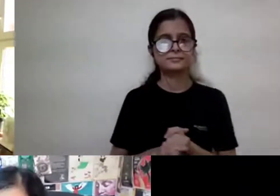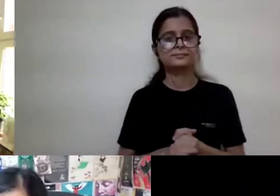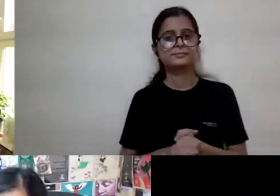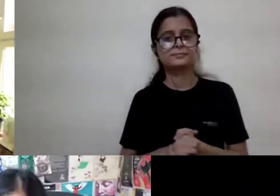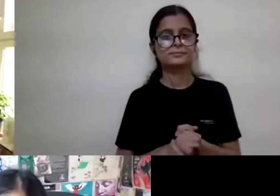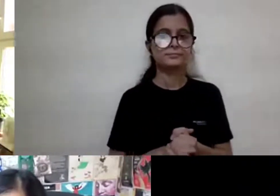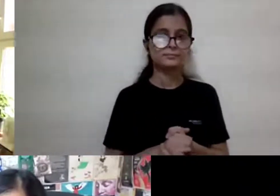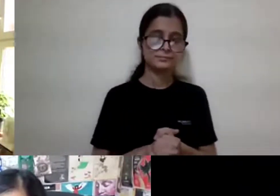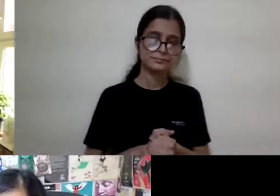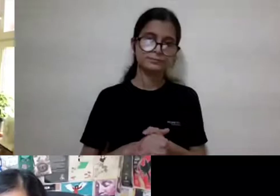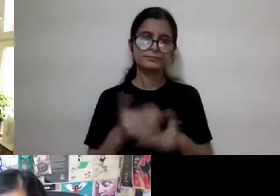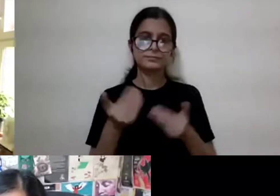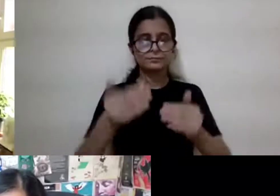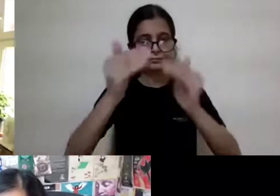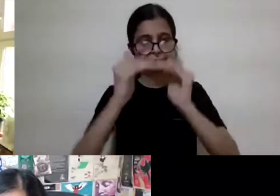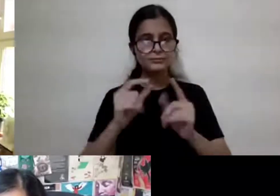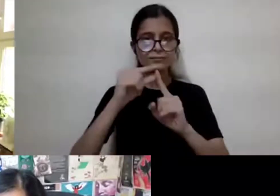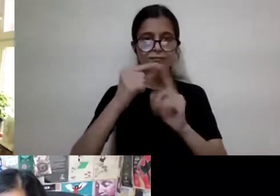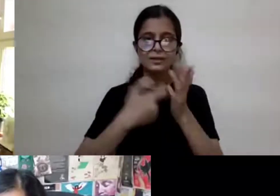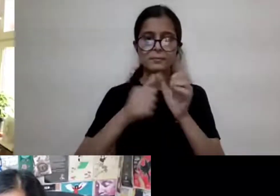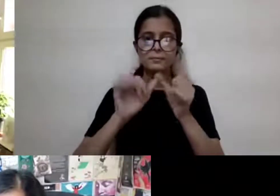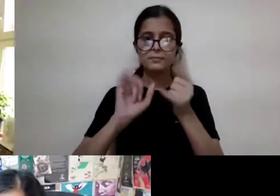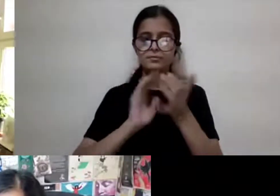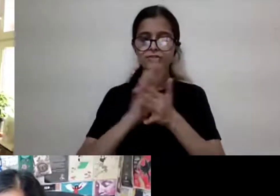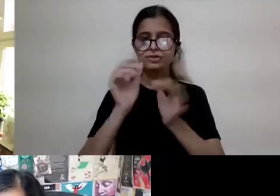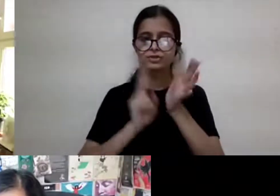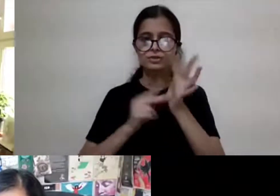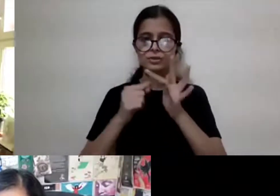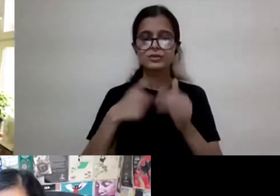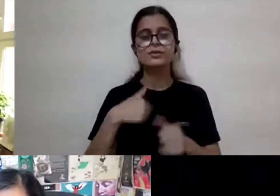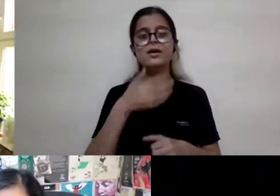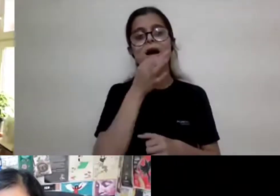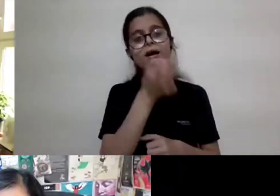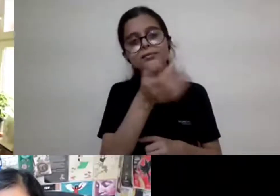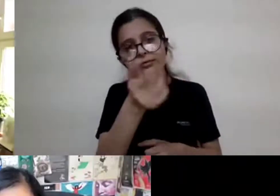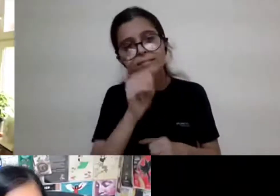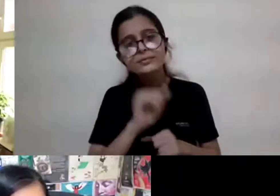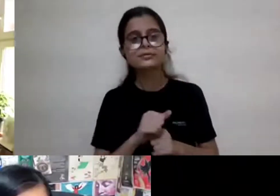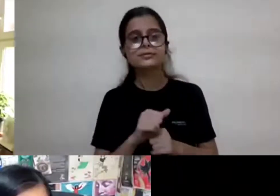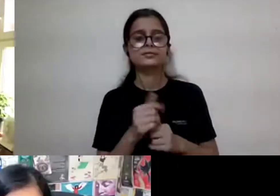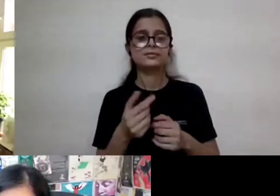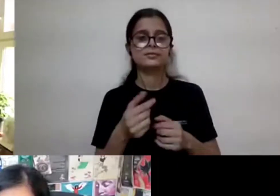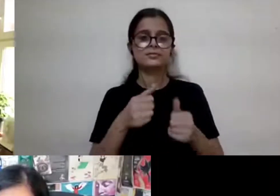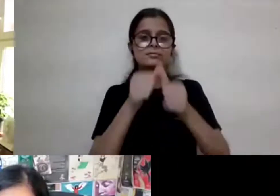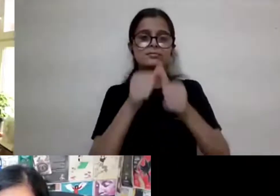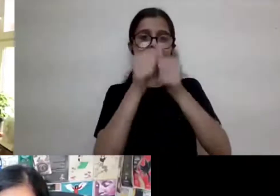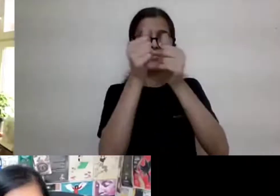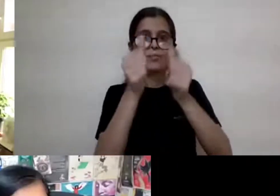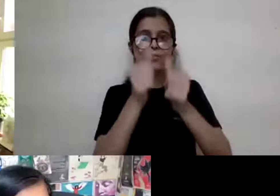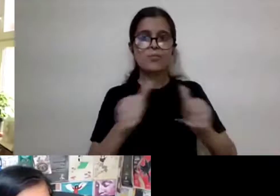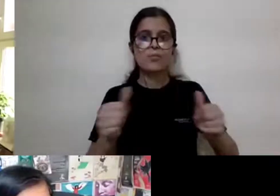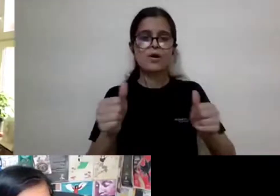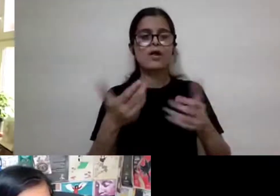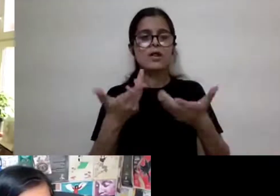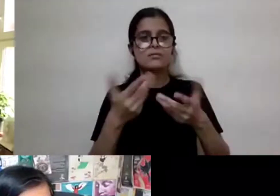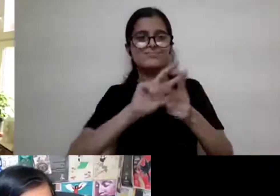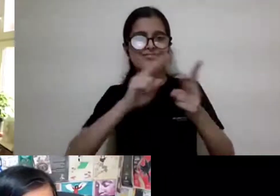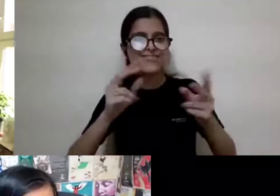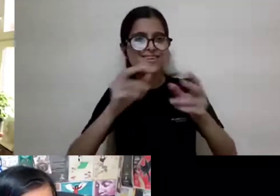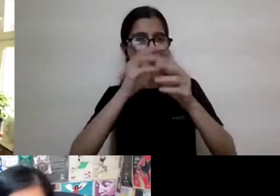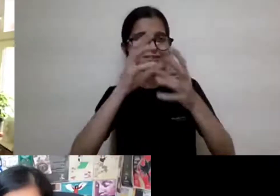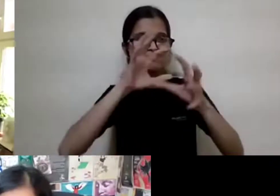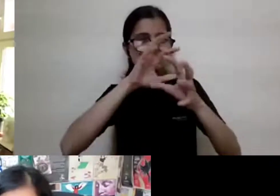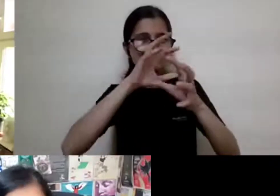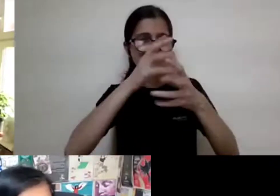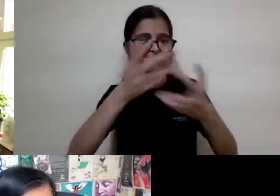So Prashant is asking a question on the models for the museum that you've